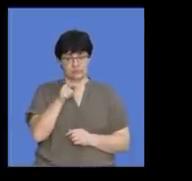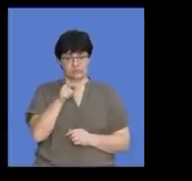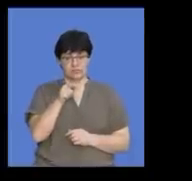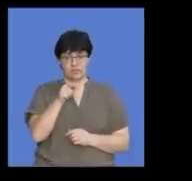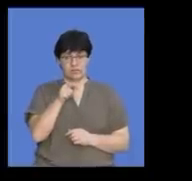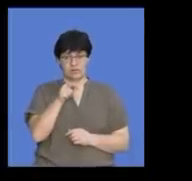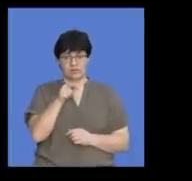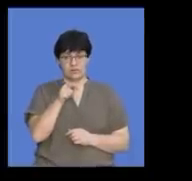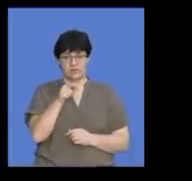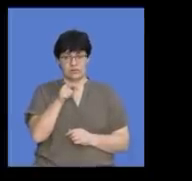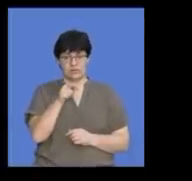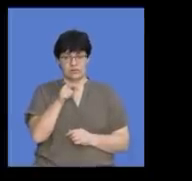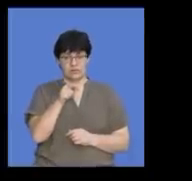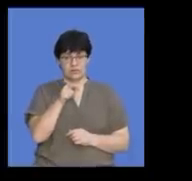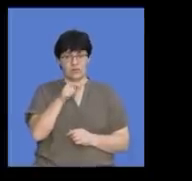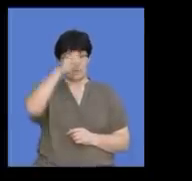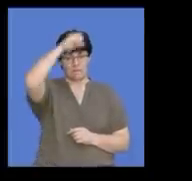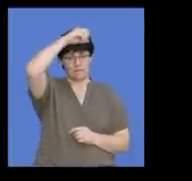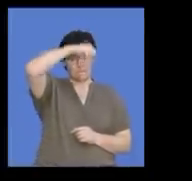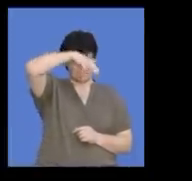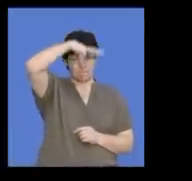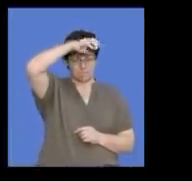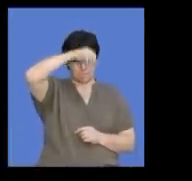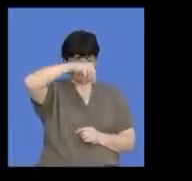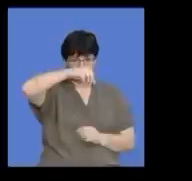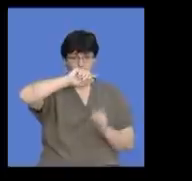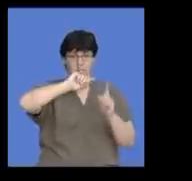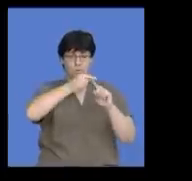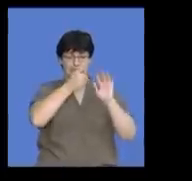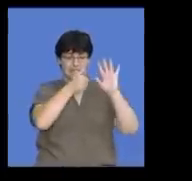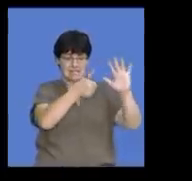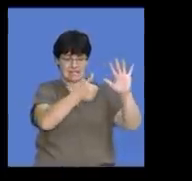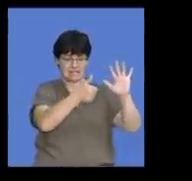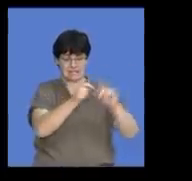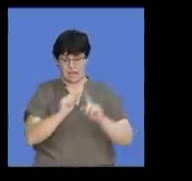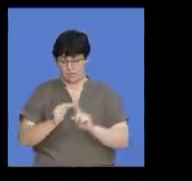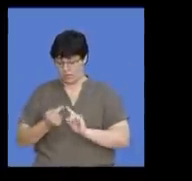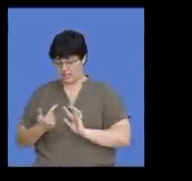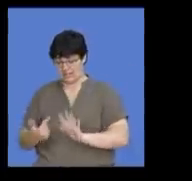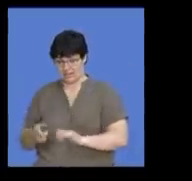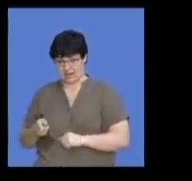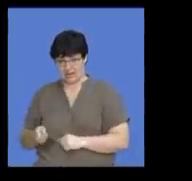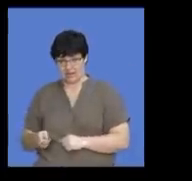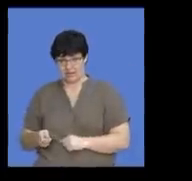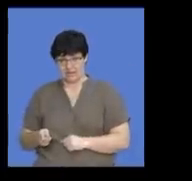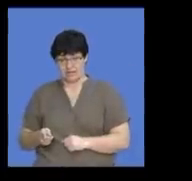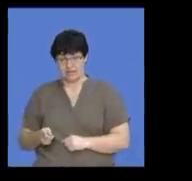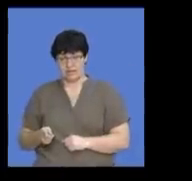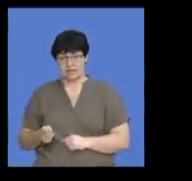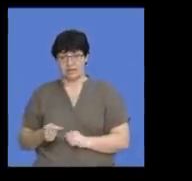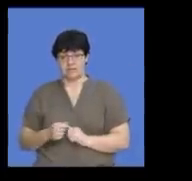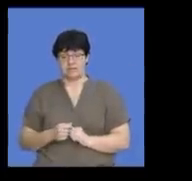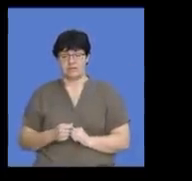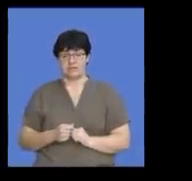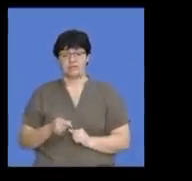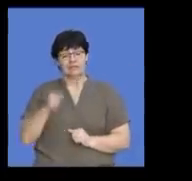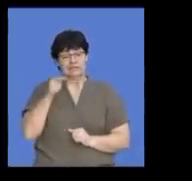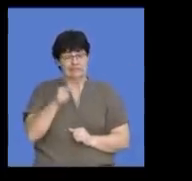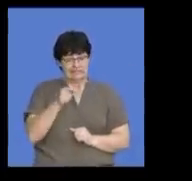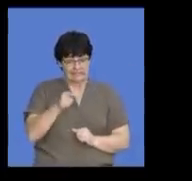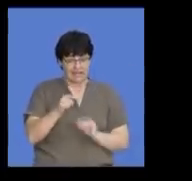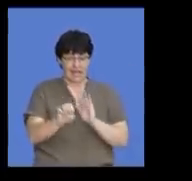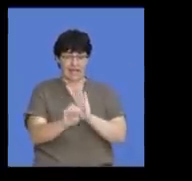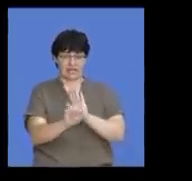section of the orthophoto map, 0.6 as well as 0.7. And in this